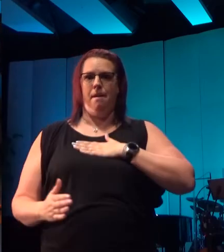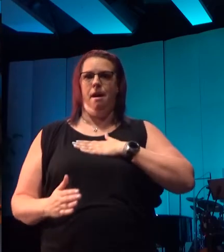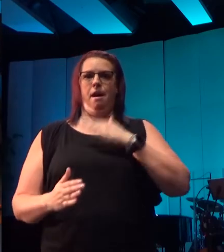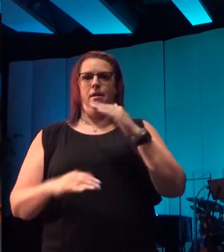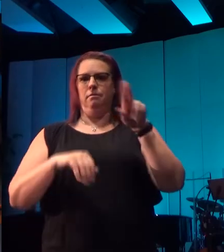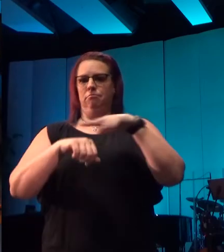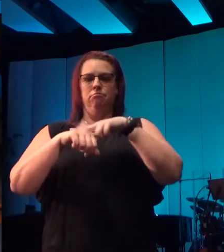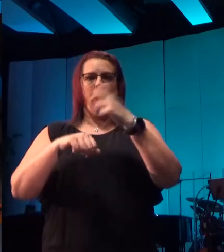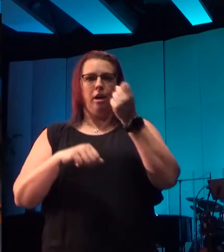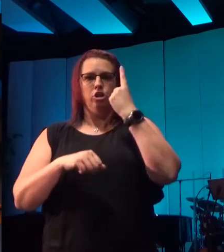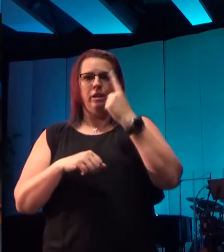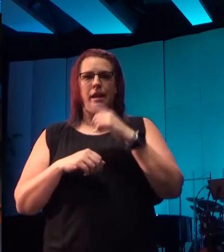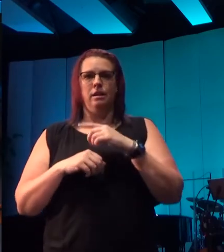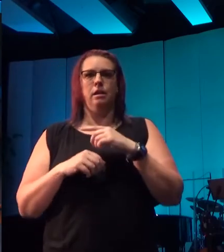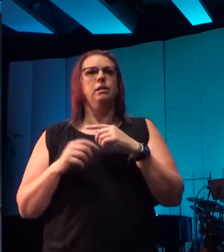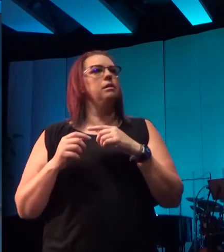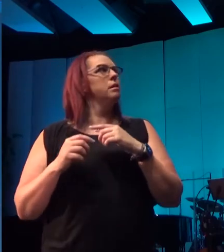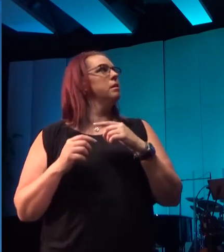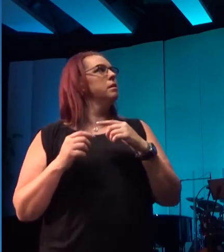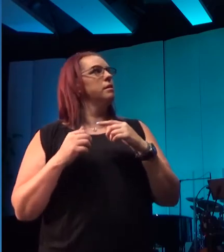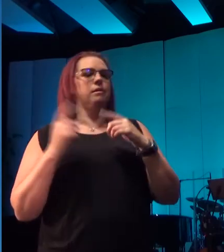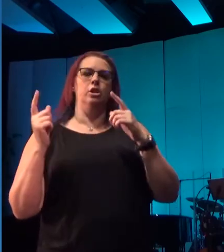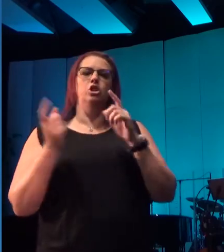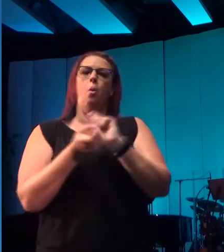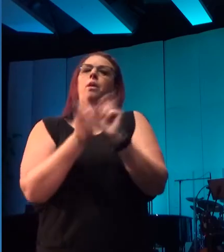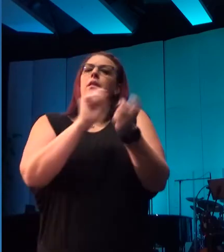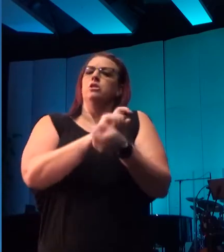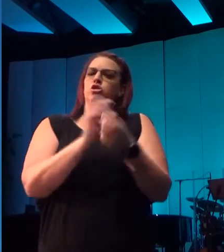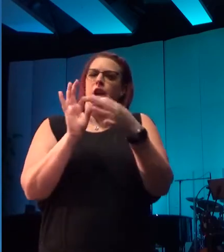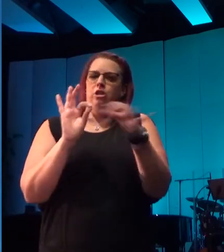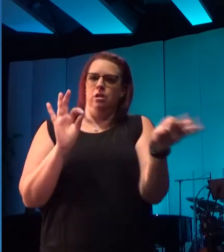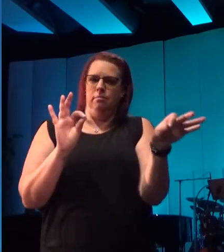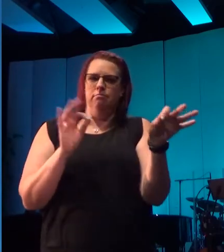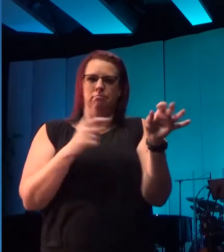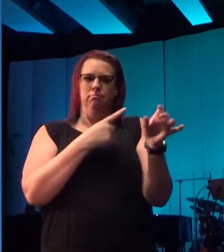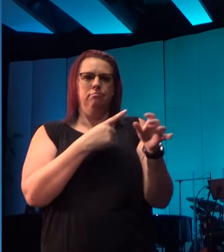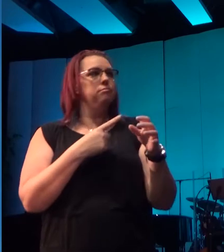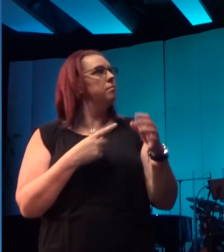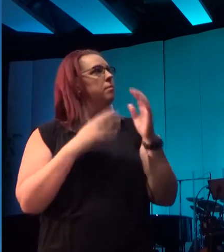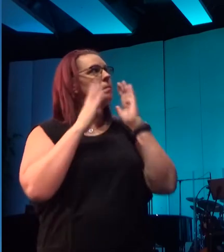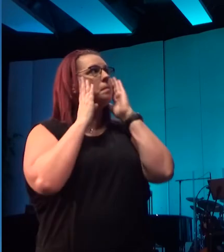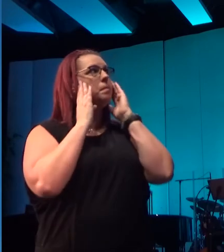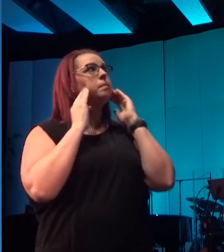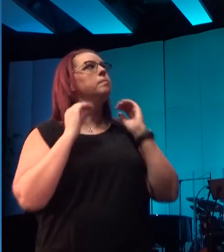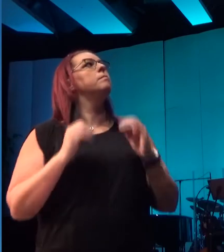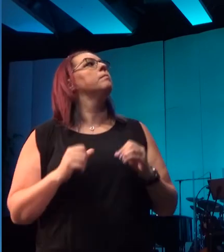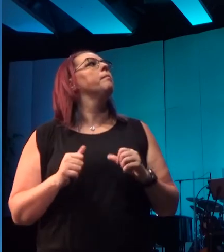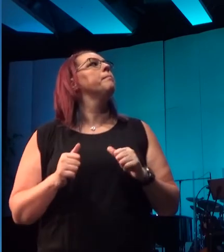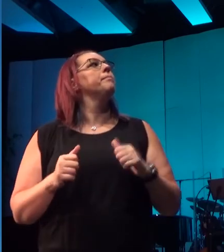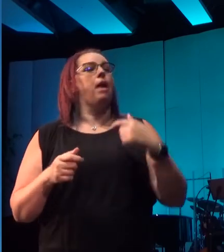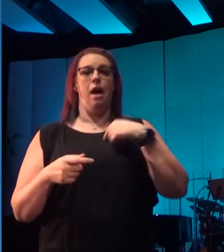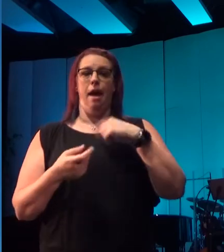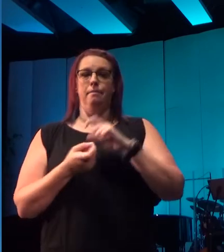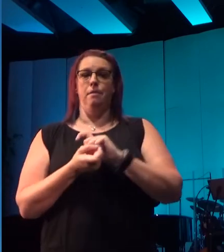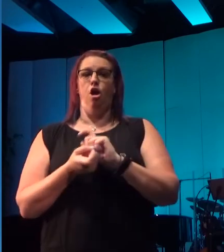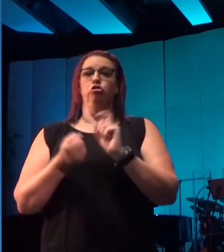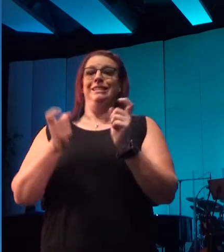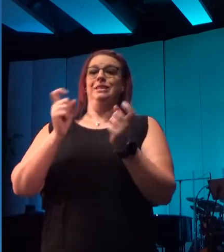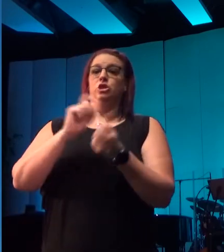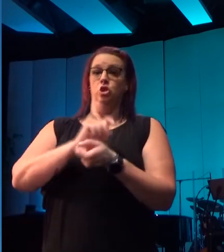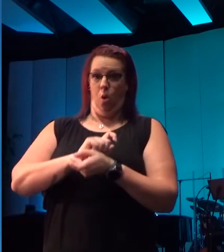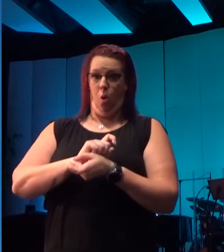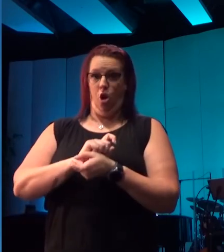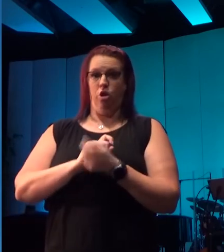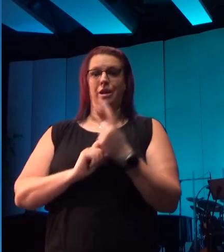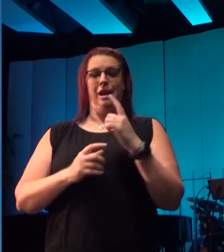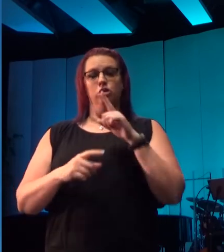read this one, or I'll read it, then you get to read it. I'm restored, transformed in true oneness.